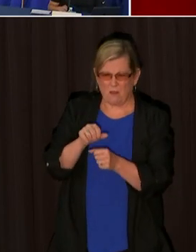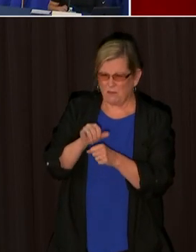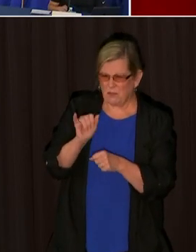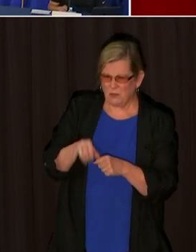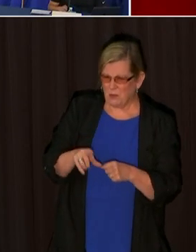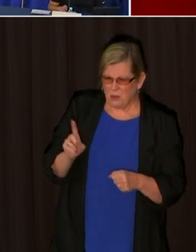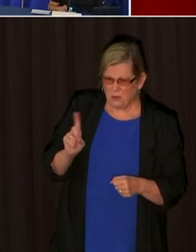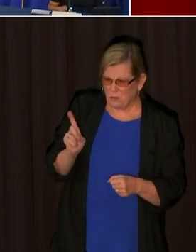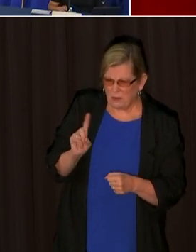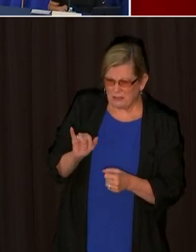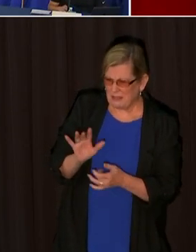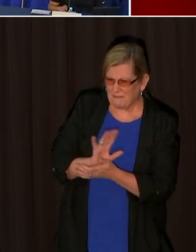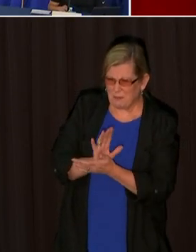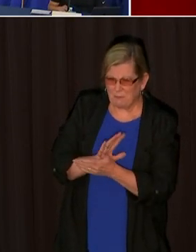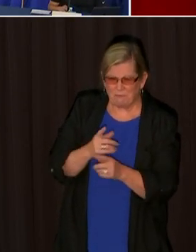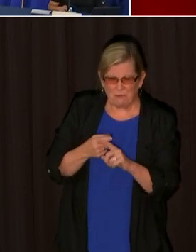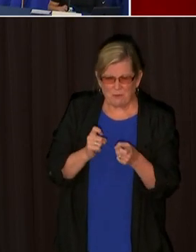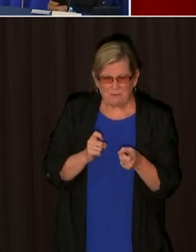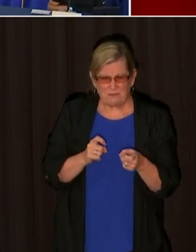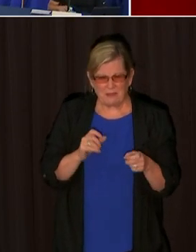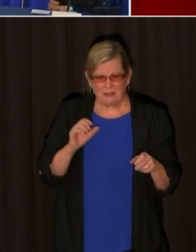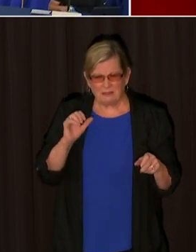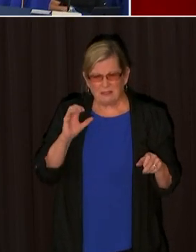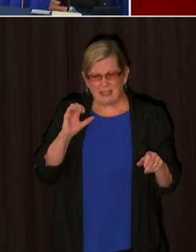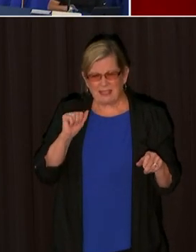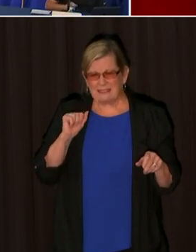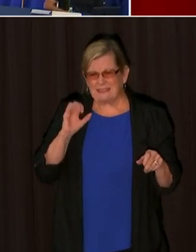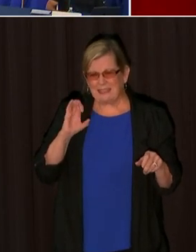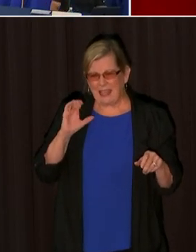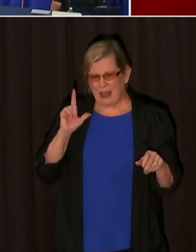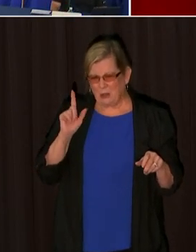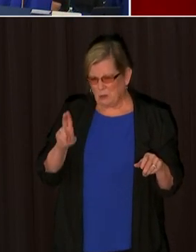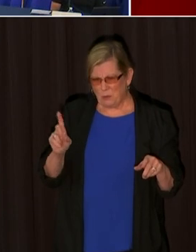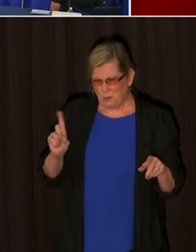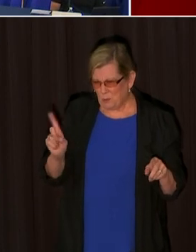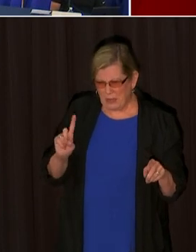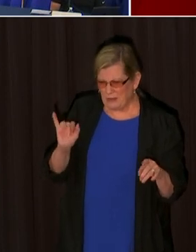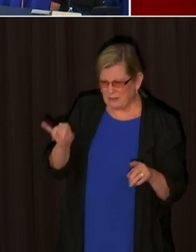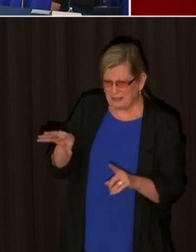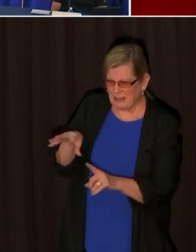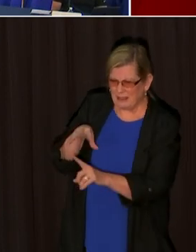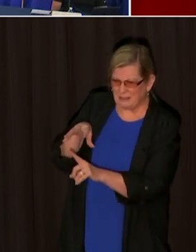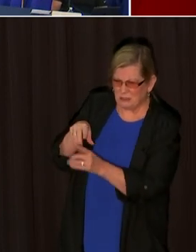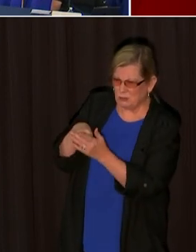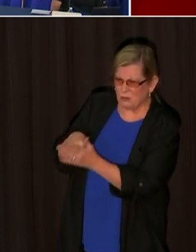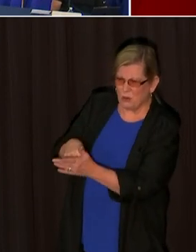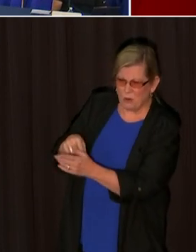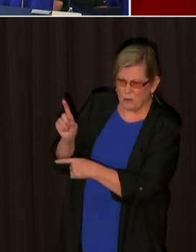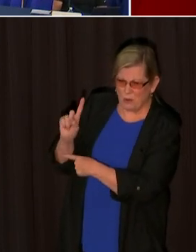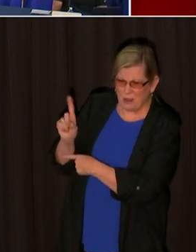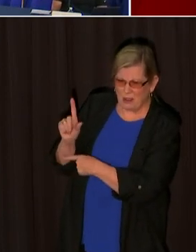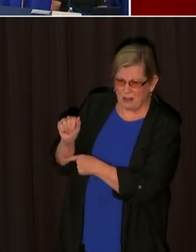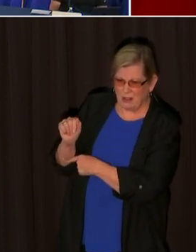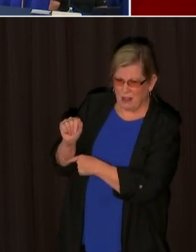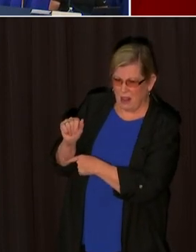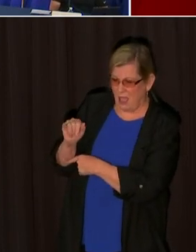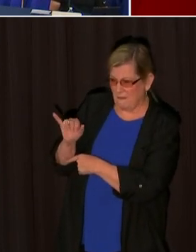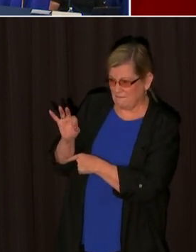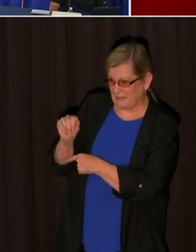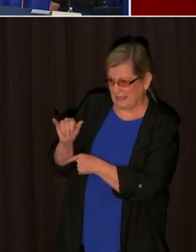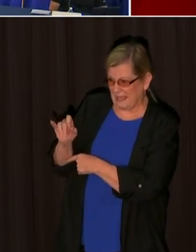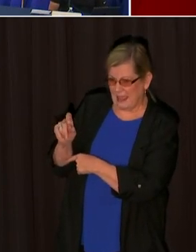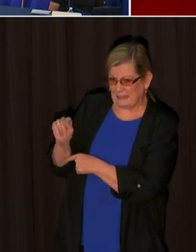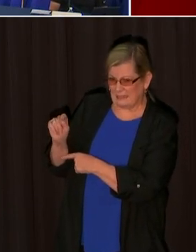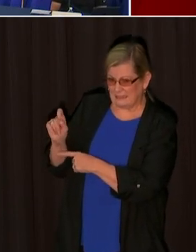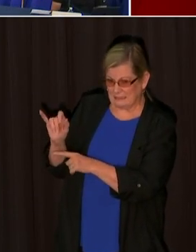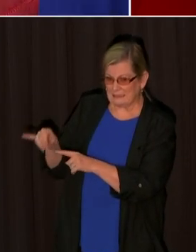from? ACLU just released it. But where was it? This What did it? Where did it show? It was at Lafayette Square. It was, yes, yes. Okay, I'll have